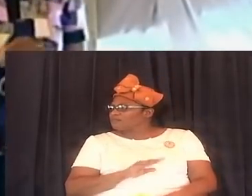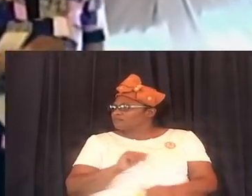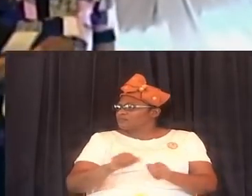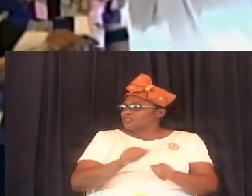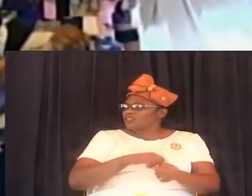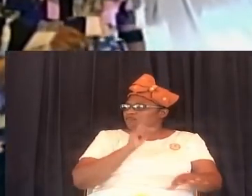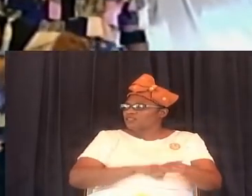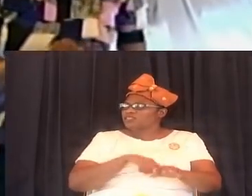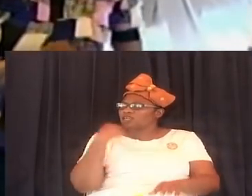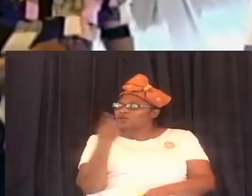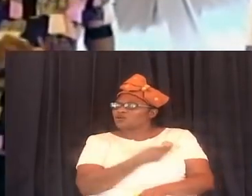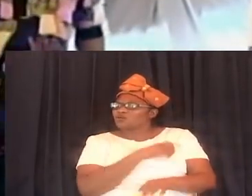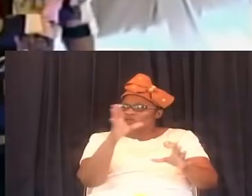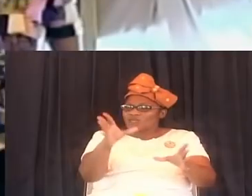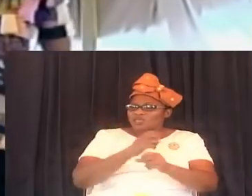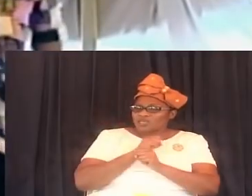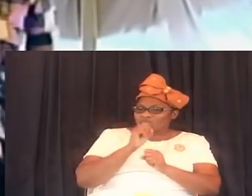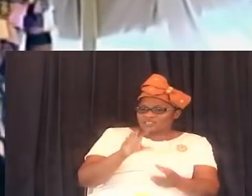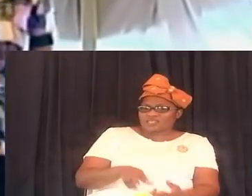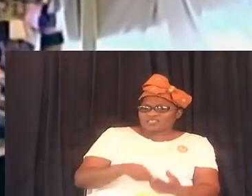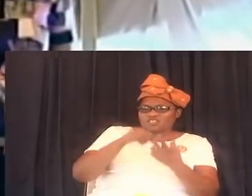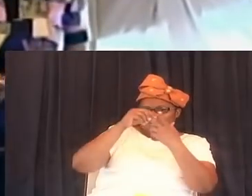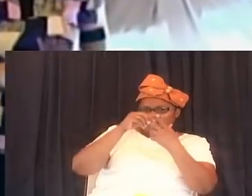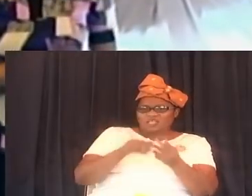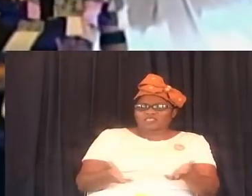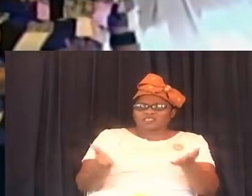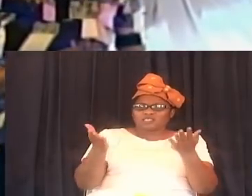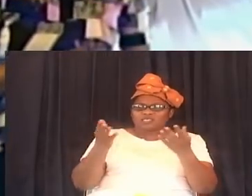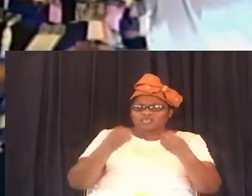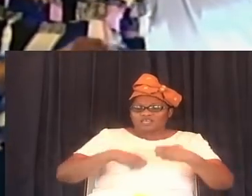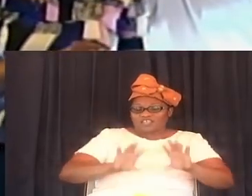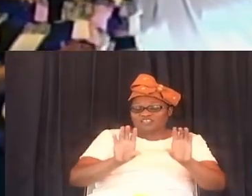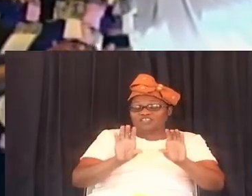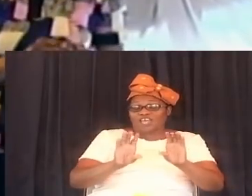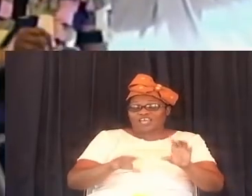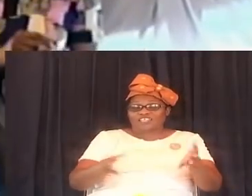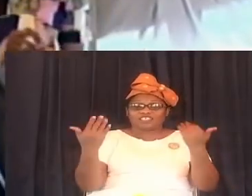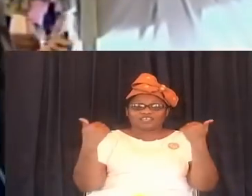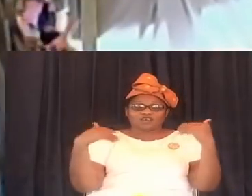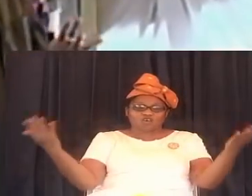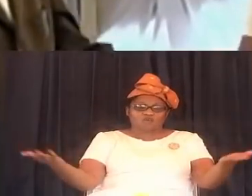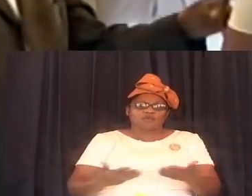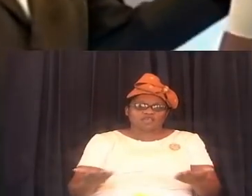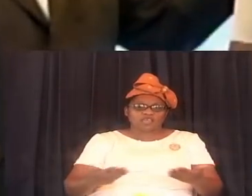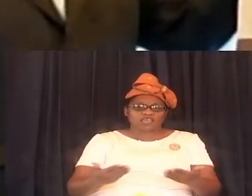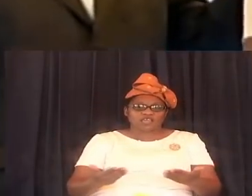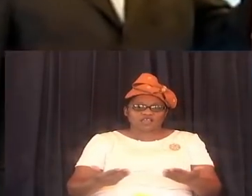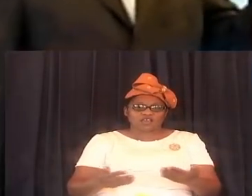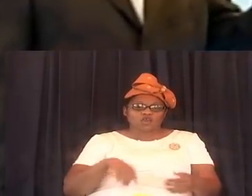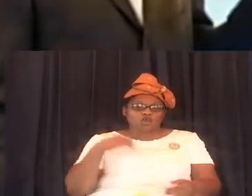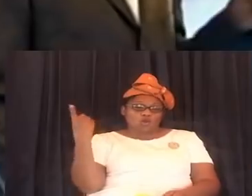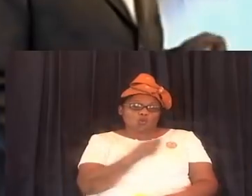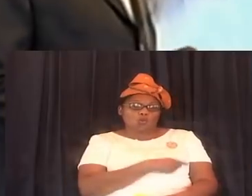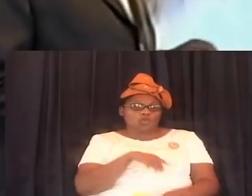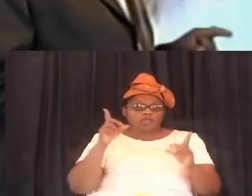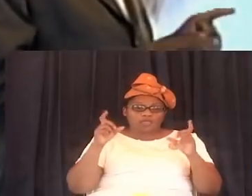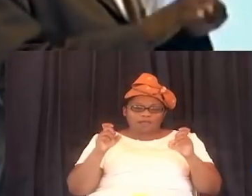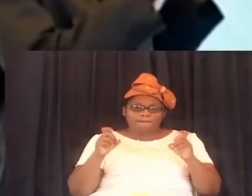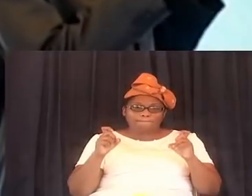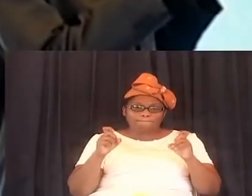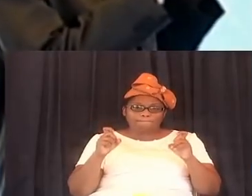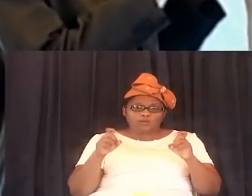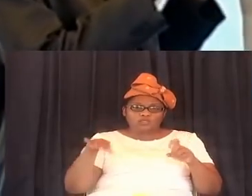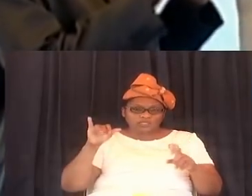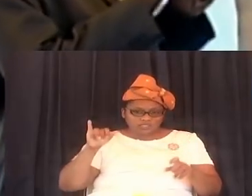we get a chance to come into the house of the Lord, Bible says we must enter into his gates with what? Thanksgiving. And into